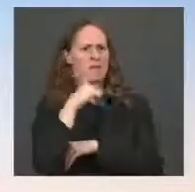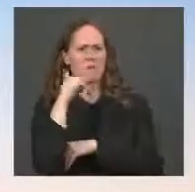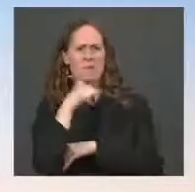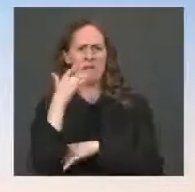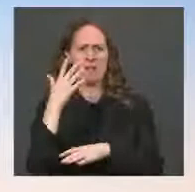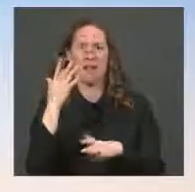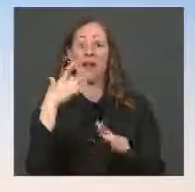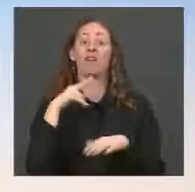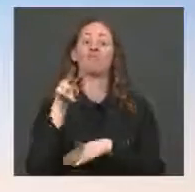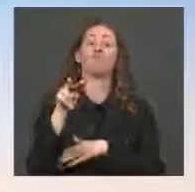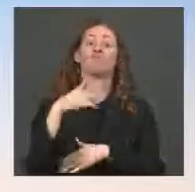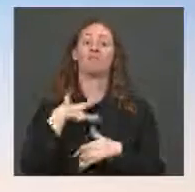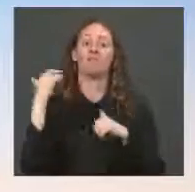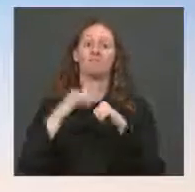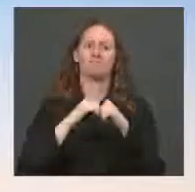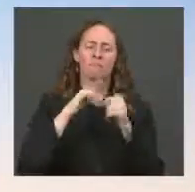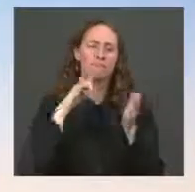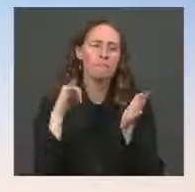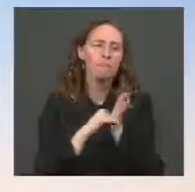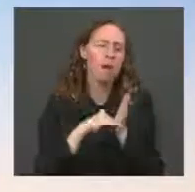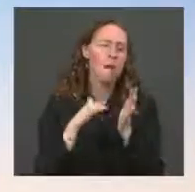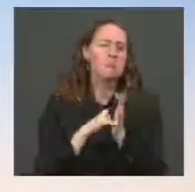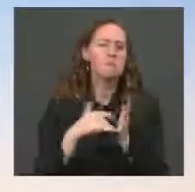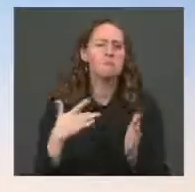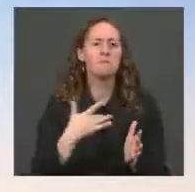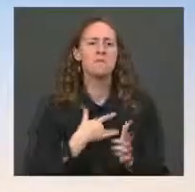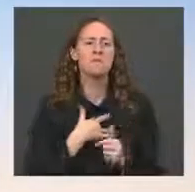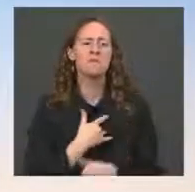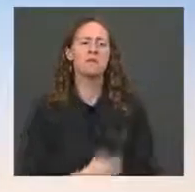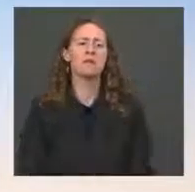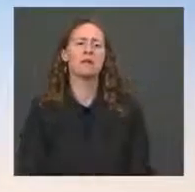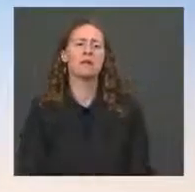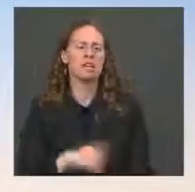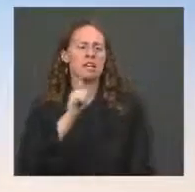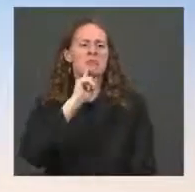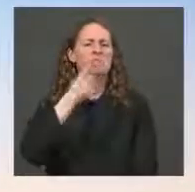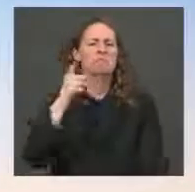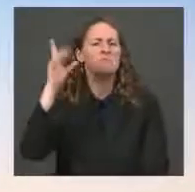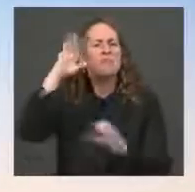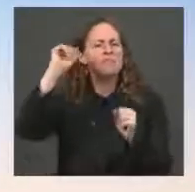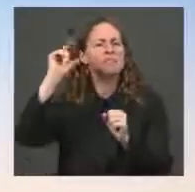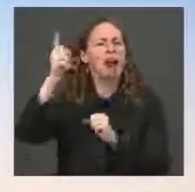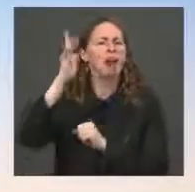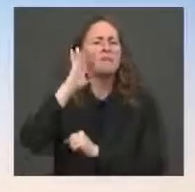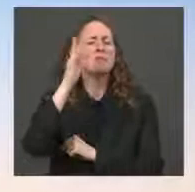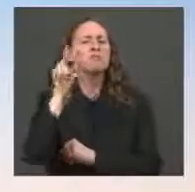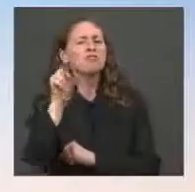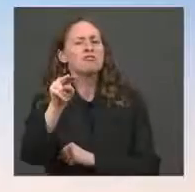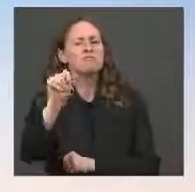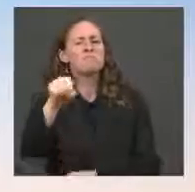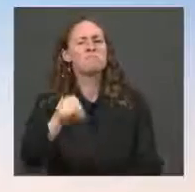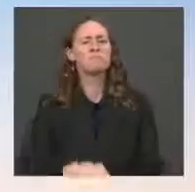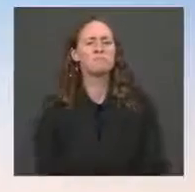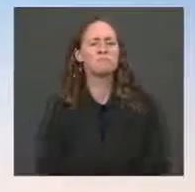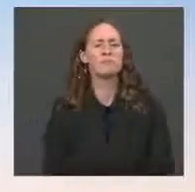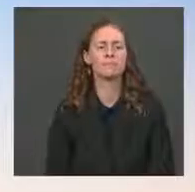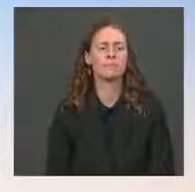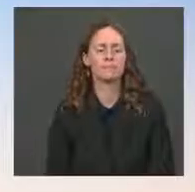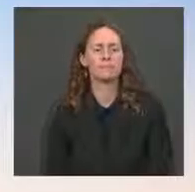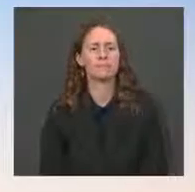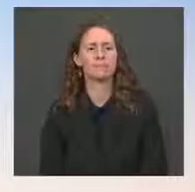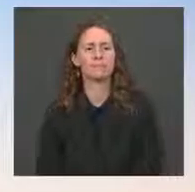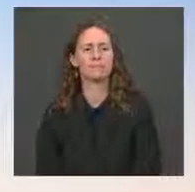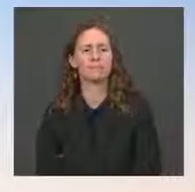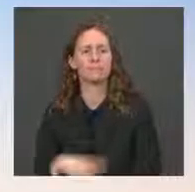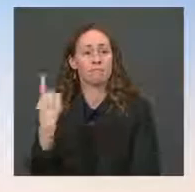watching it, but I'm not sure if he'll have an opportunity later today. I know he's been following this closely, of course. Does he still have confidence in his FBI director, given many